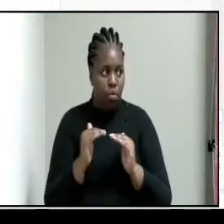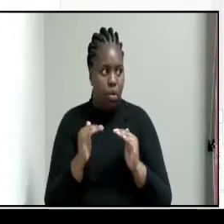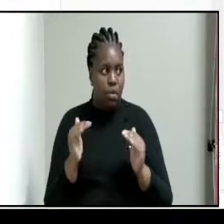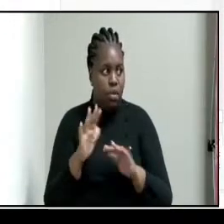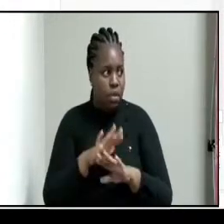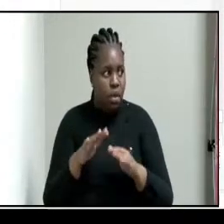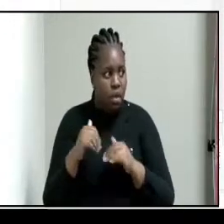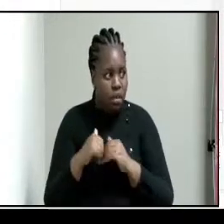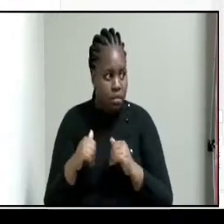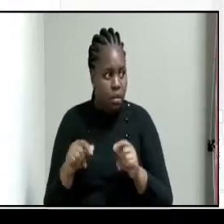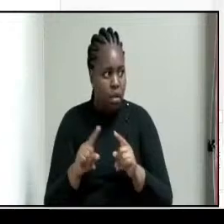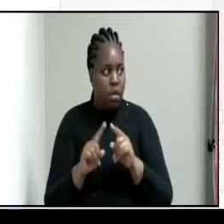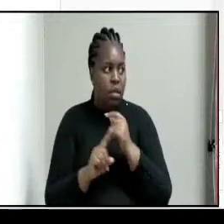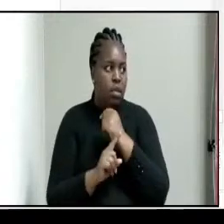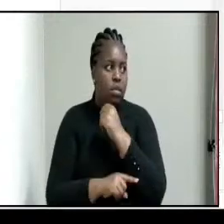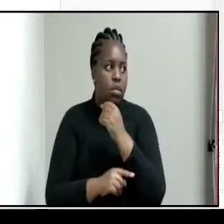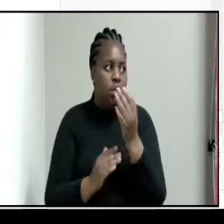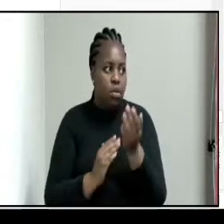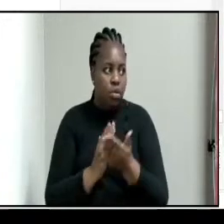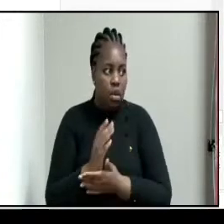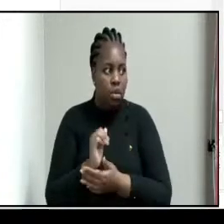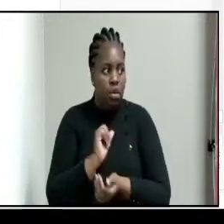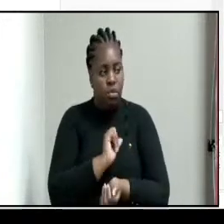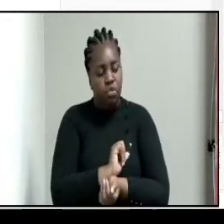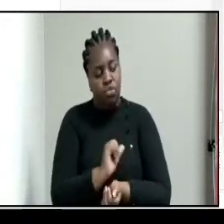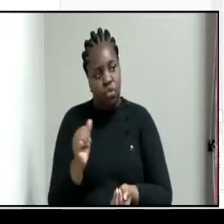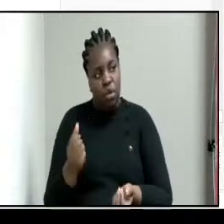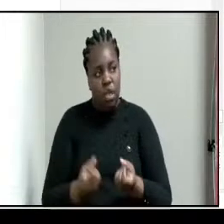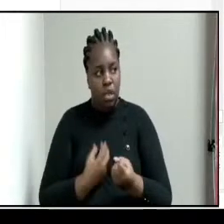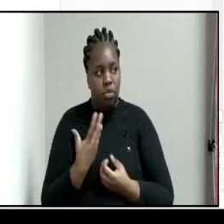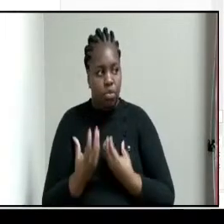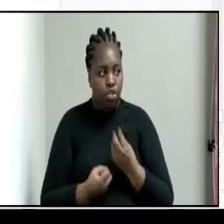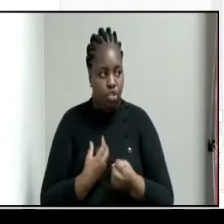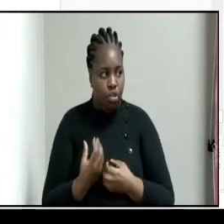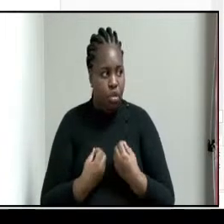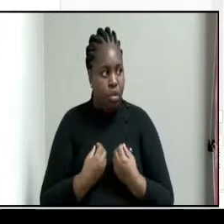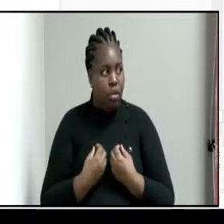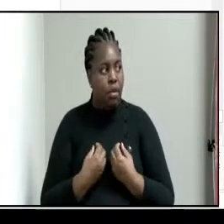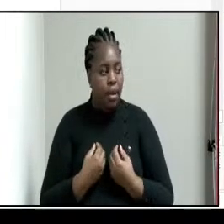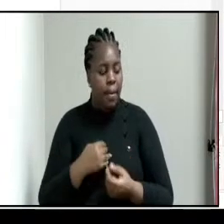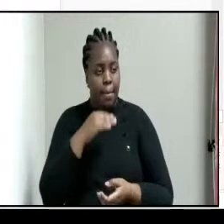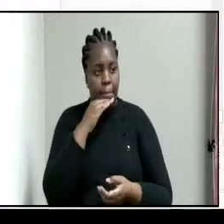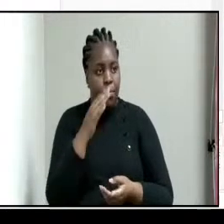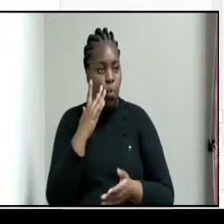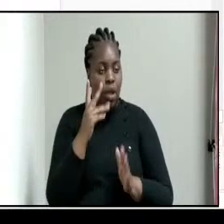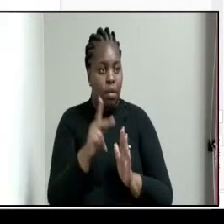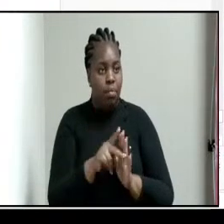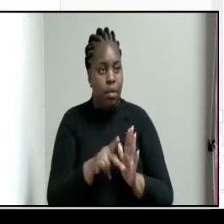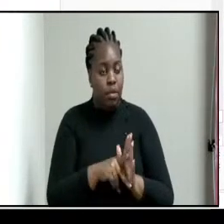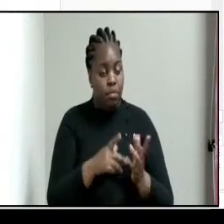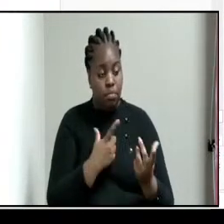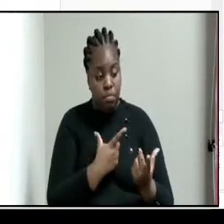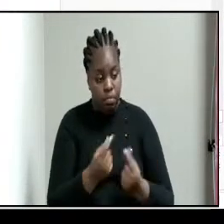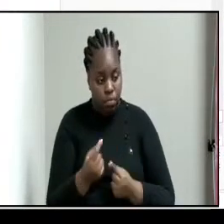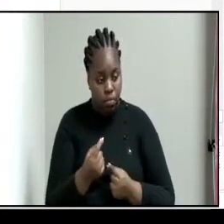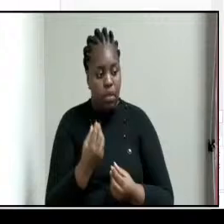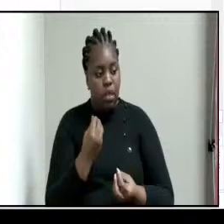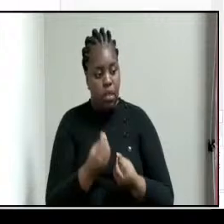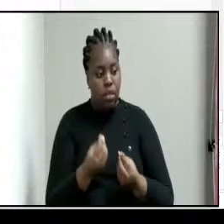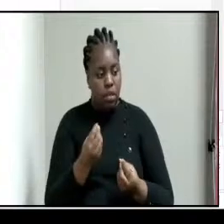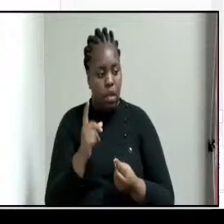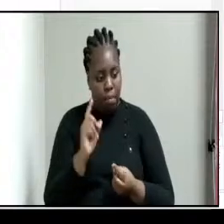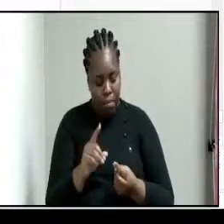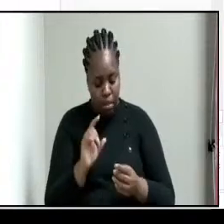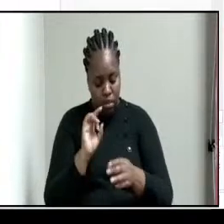and non-discrimination, lastly, the right to children's freedom of expression. So in other words, when policies are formulated, children